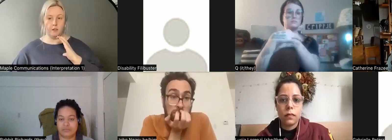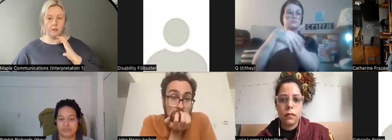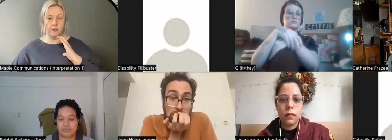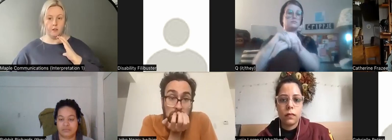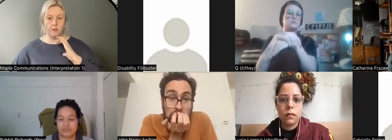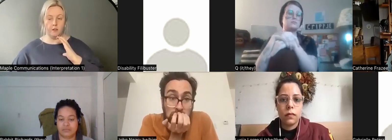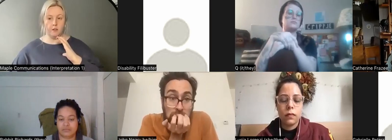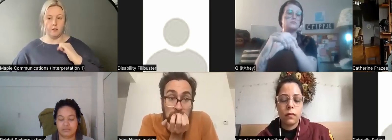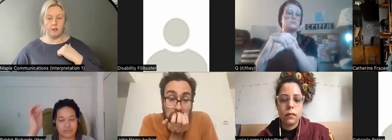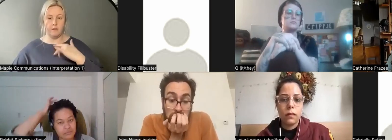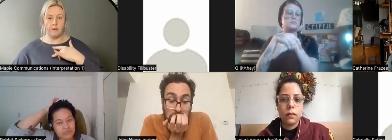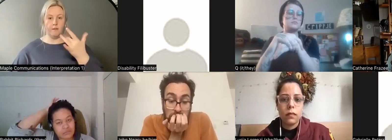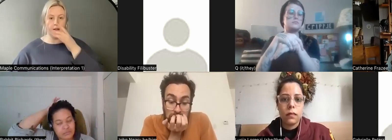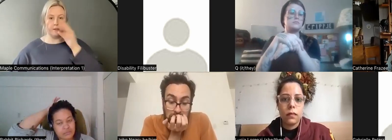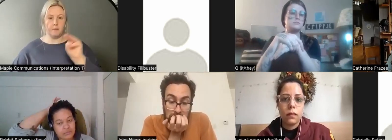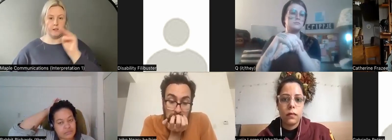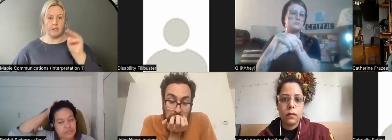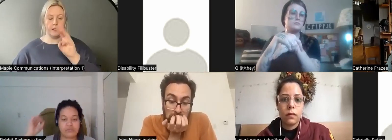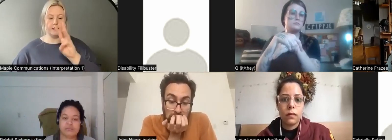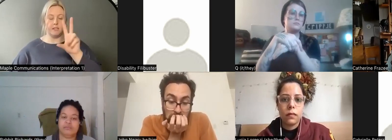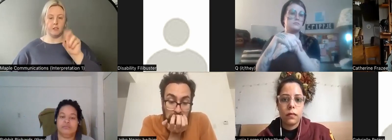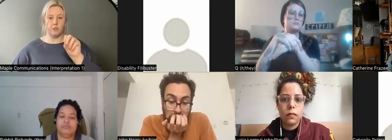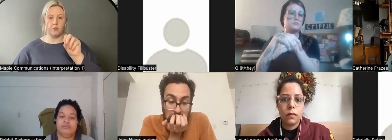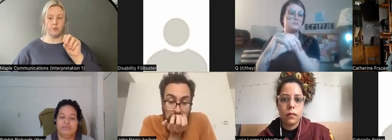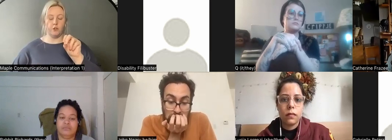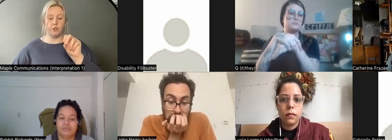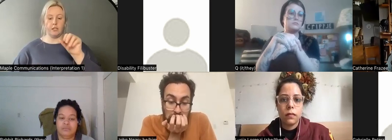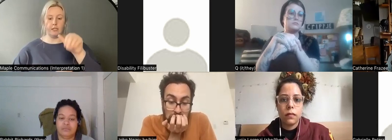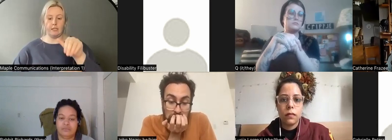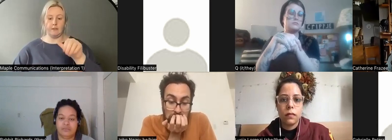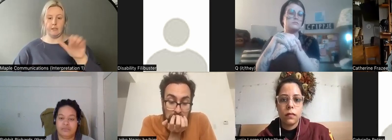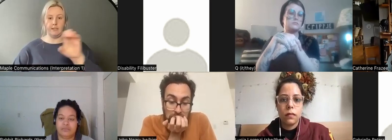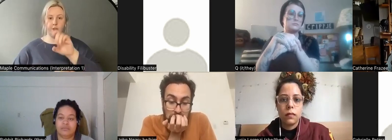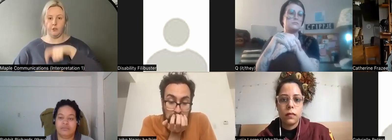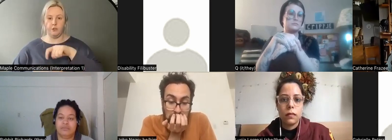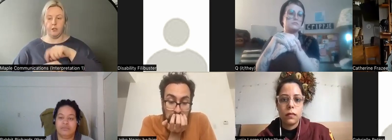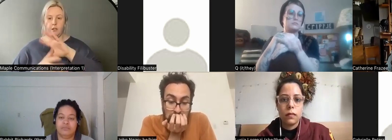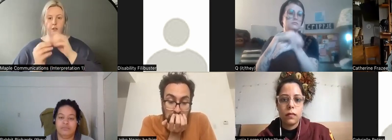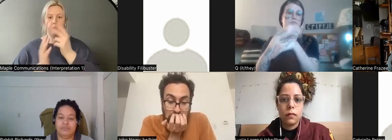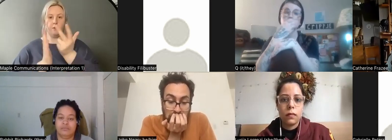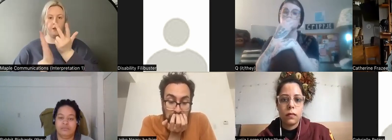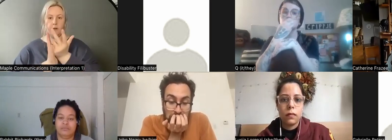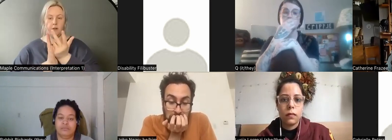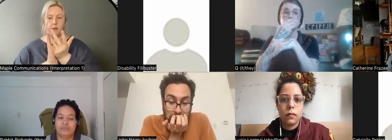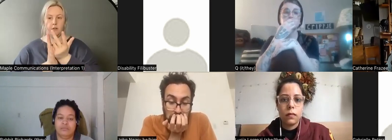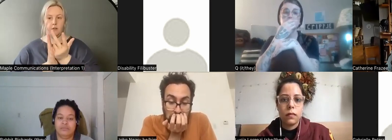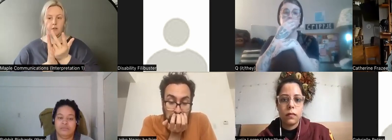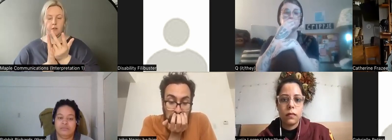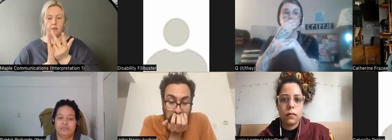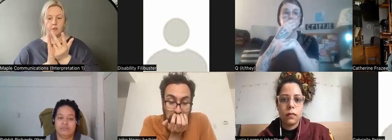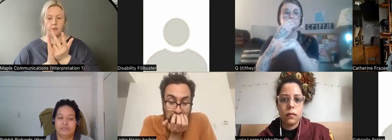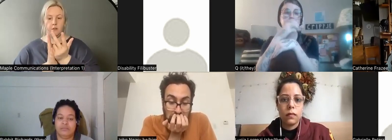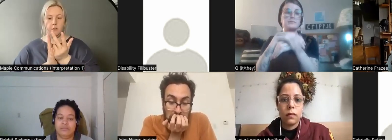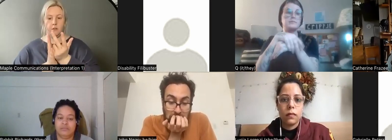6:30 p.m. Eastern for 3 hours. They really could defer that